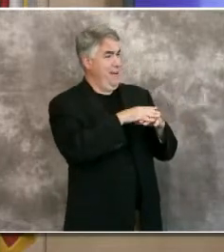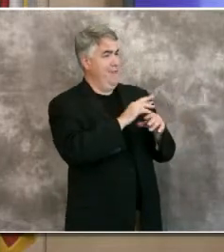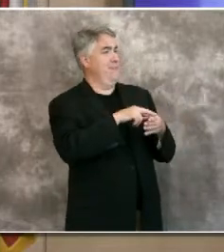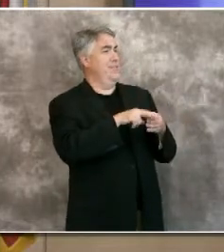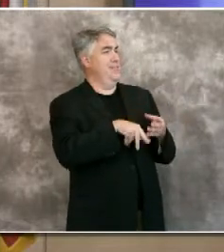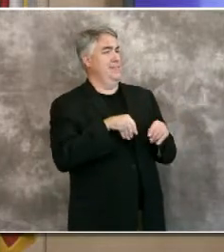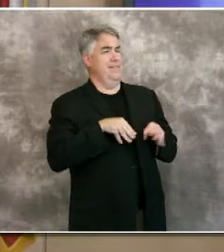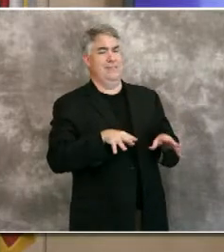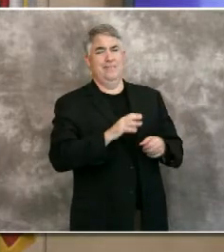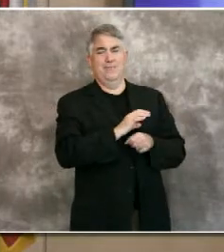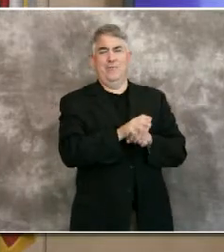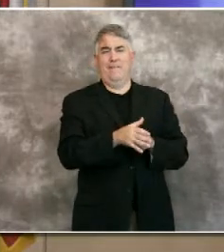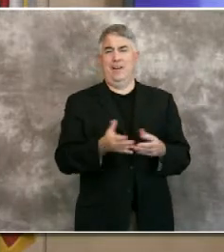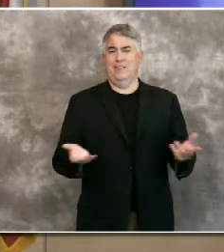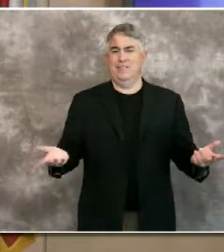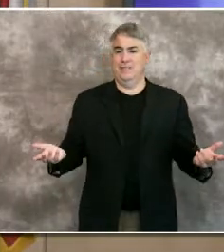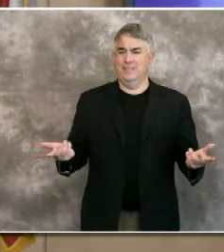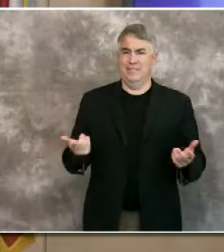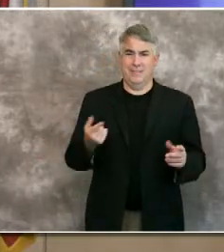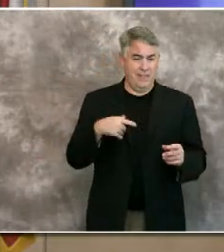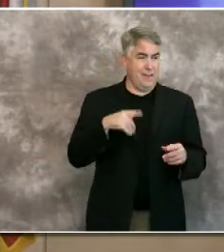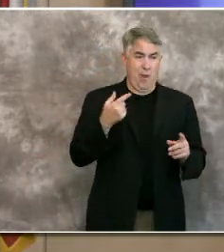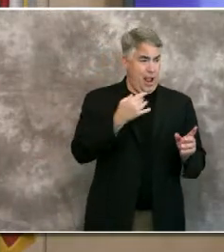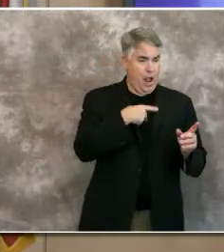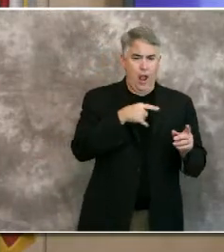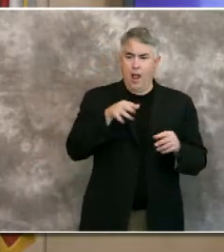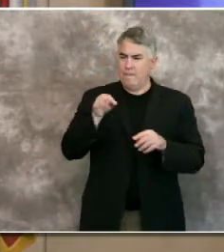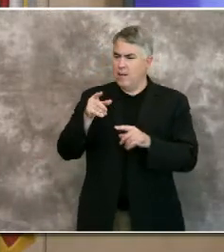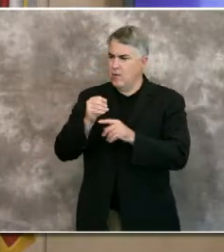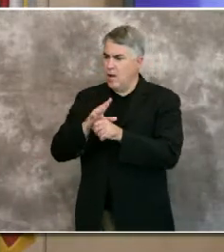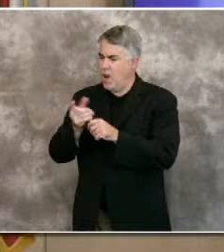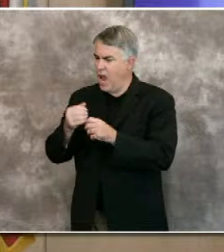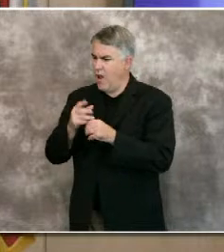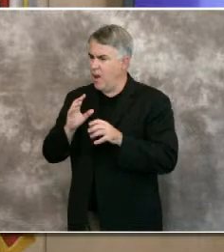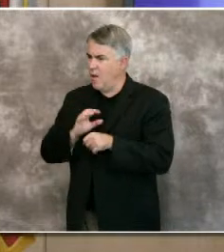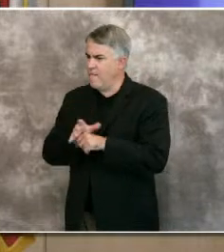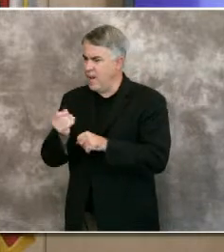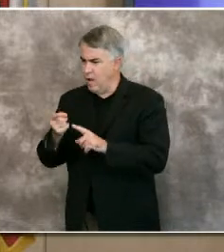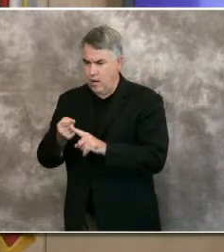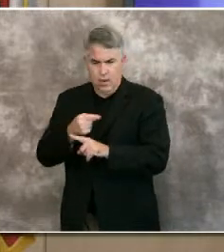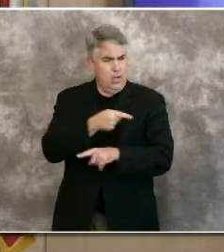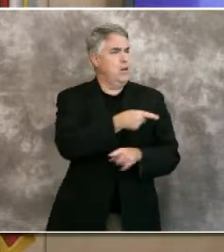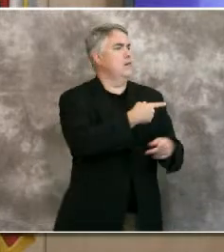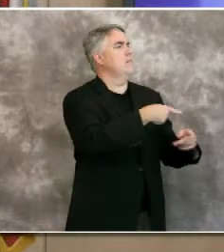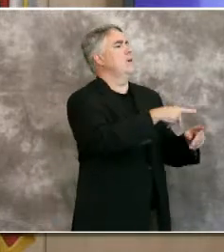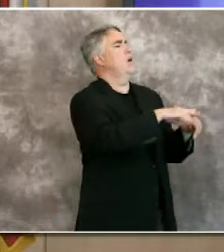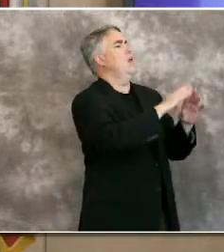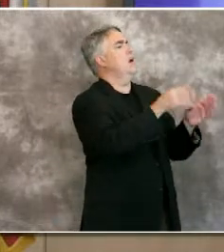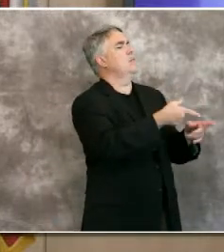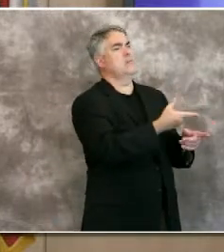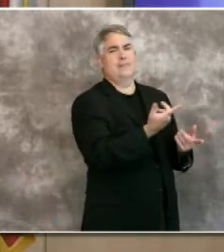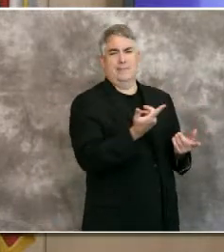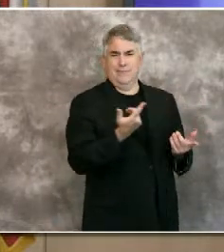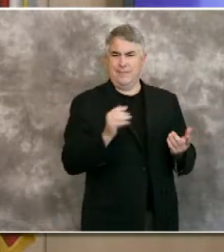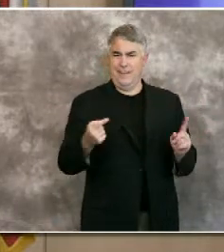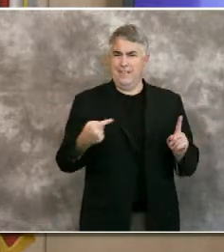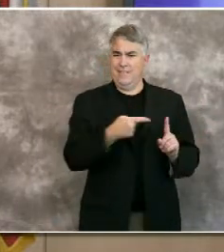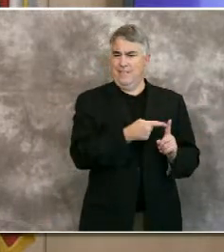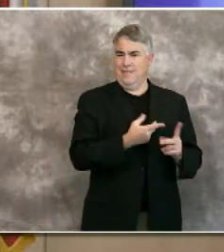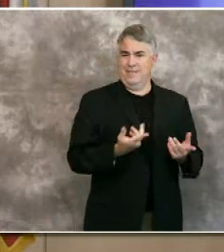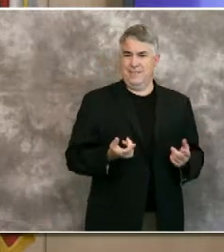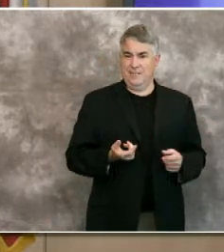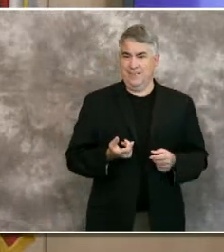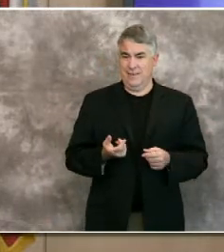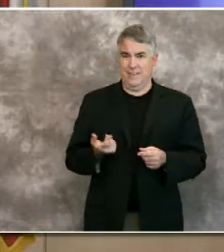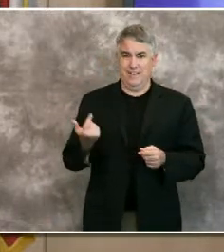gatherings that shouldn't be happening. And the reality is there's simply no way to enforce that, even in terms of what we are. And that's where we're asking the public. The orders